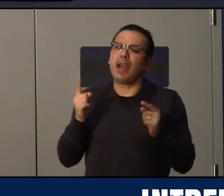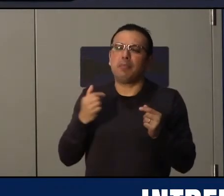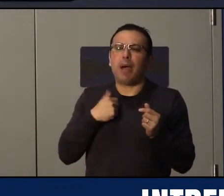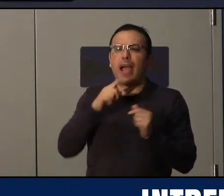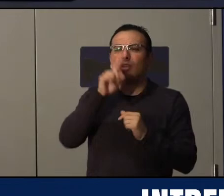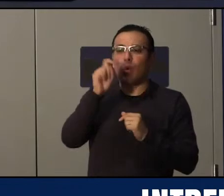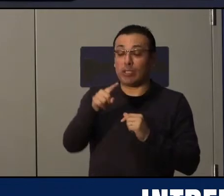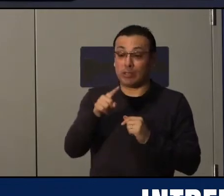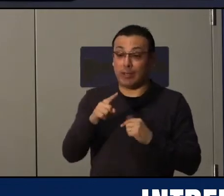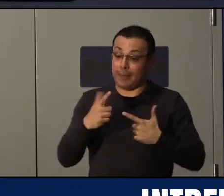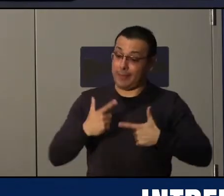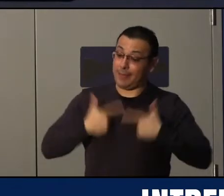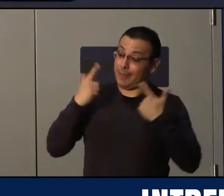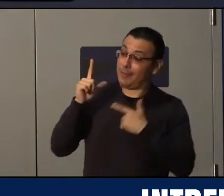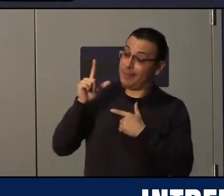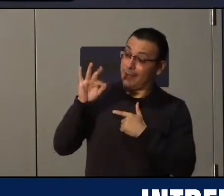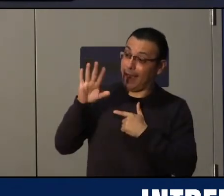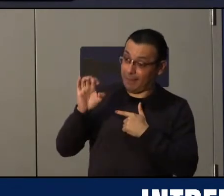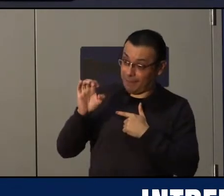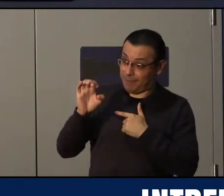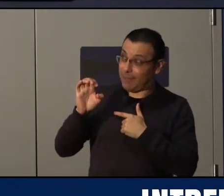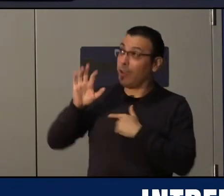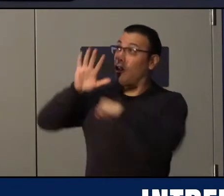changed after coming back from space?